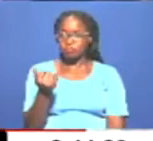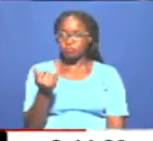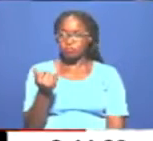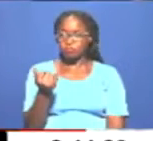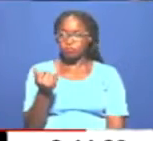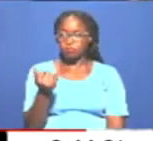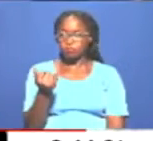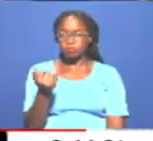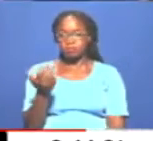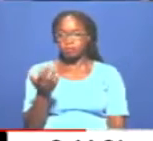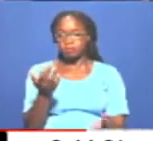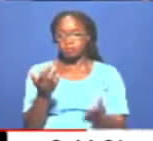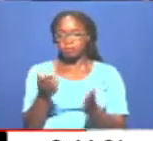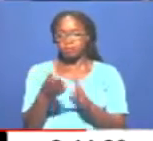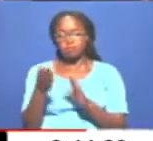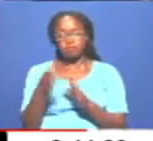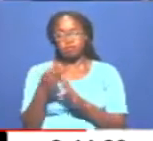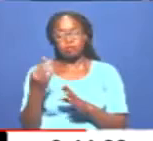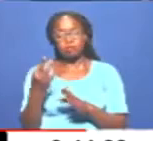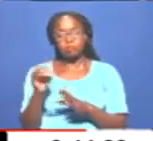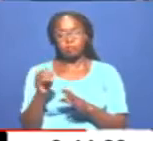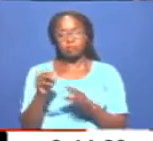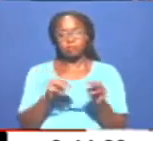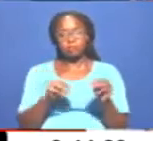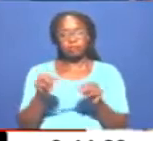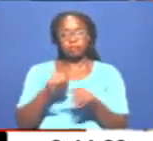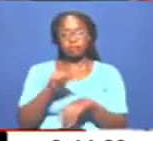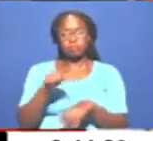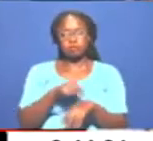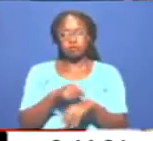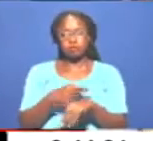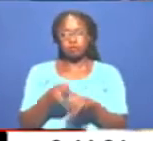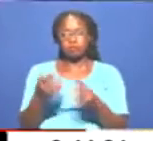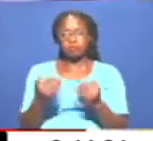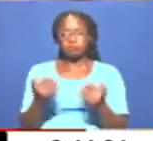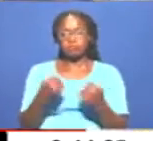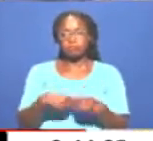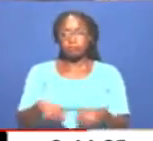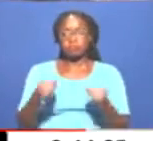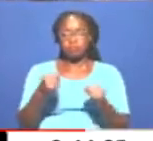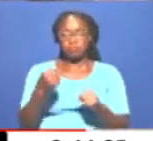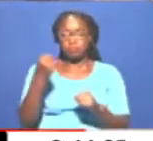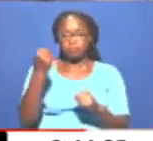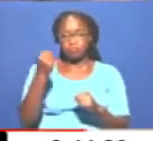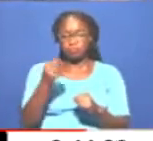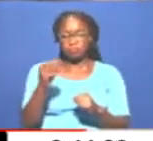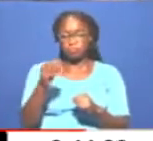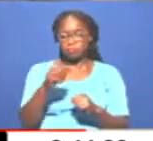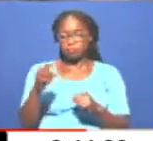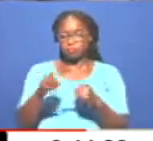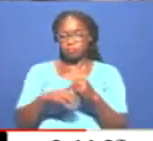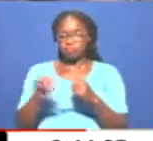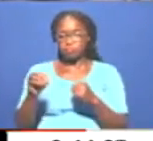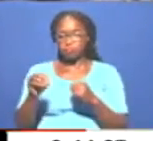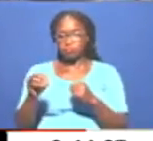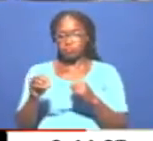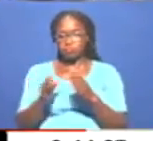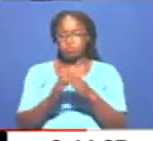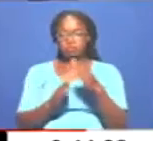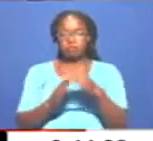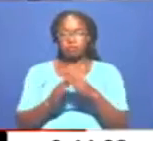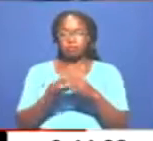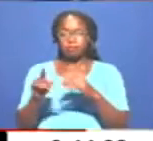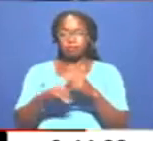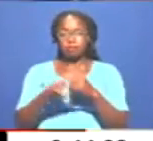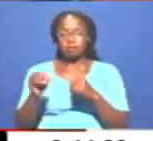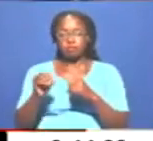30 kilometers, the highest per hour. And now we are able to do 50 to 60, and our maximum speed is 80. We are